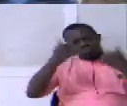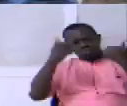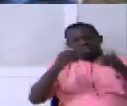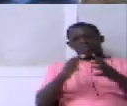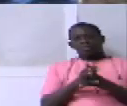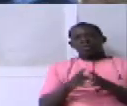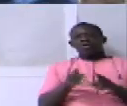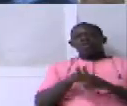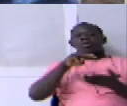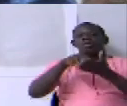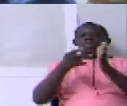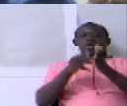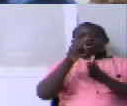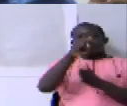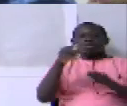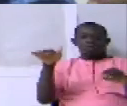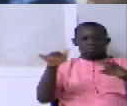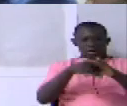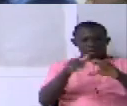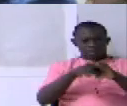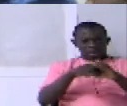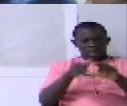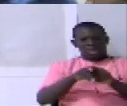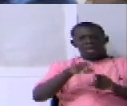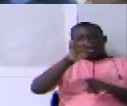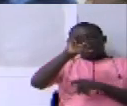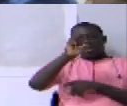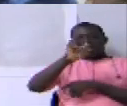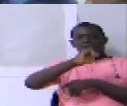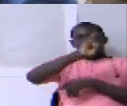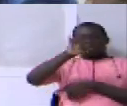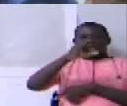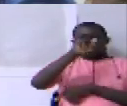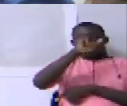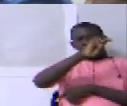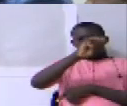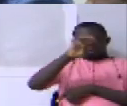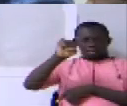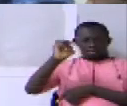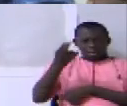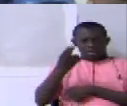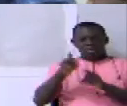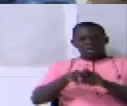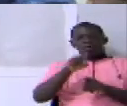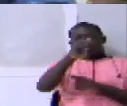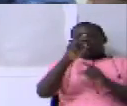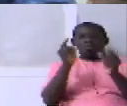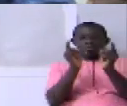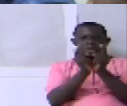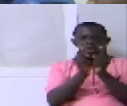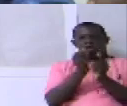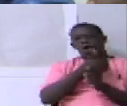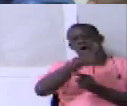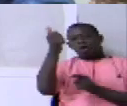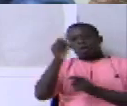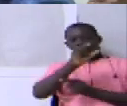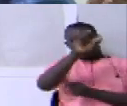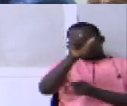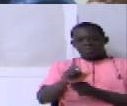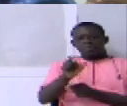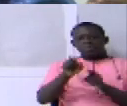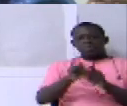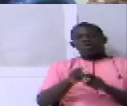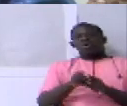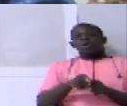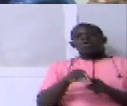So you being a member of Ijame's team, you approached those individuals, those prisoners